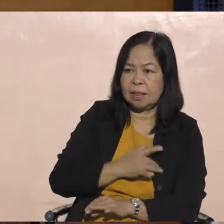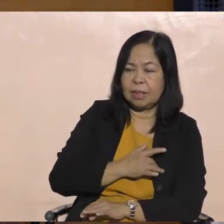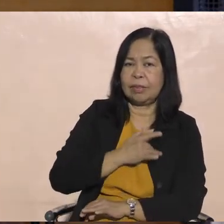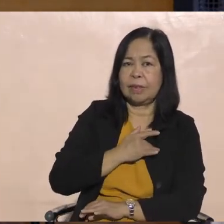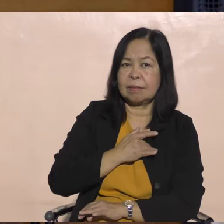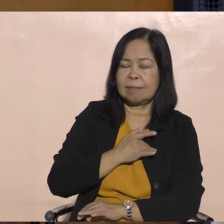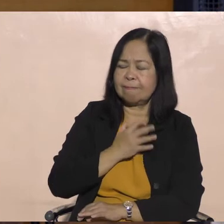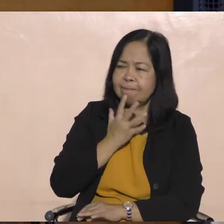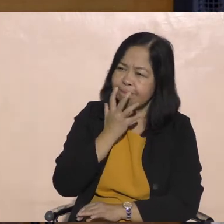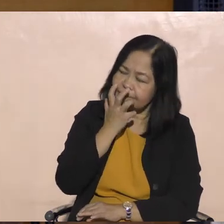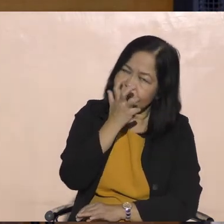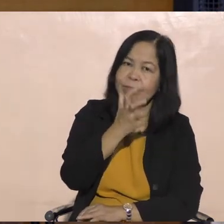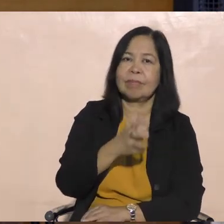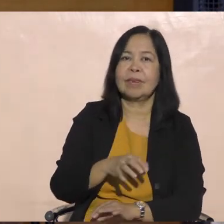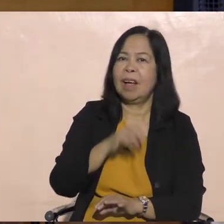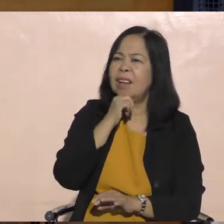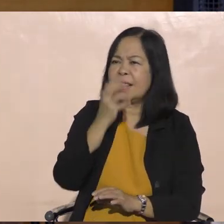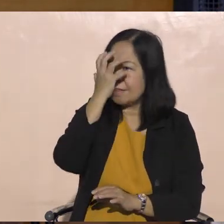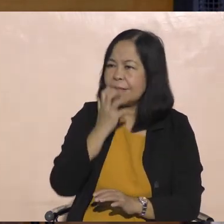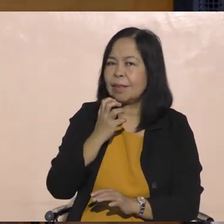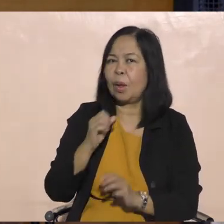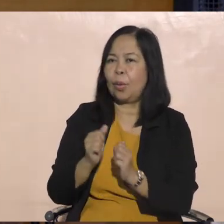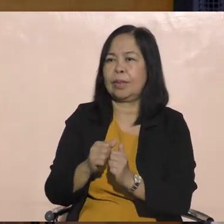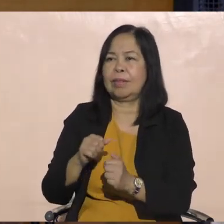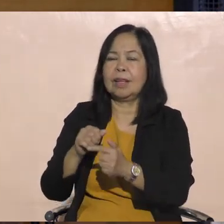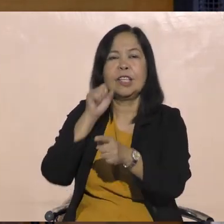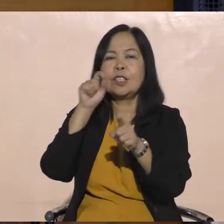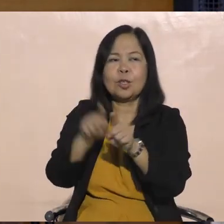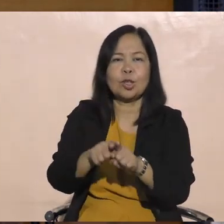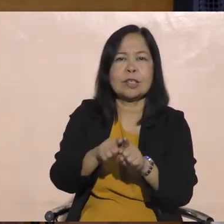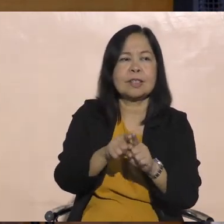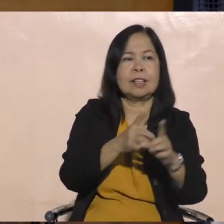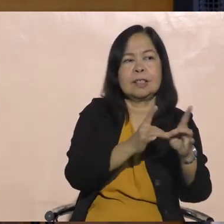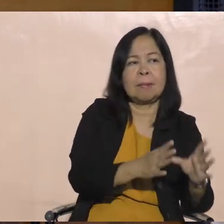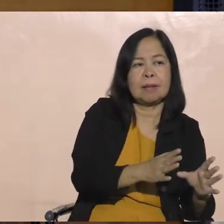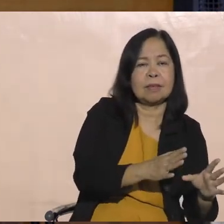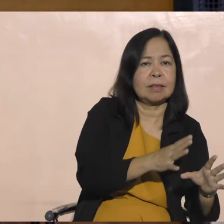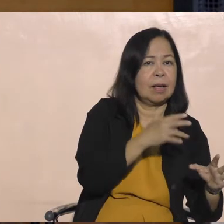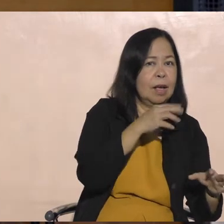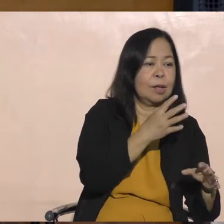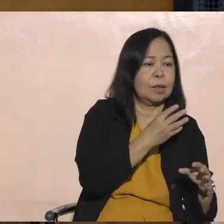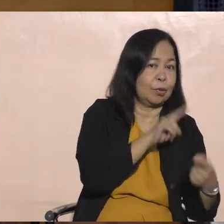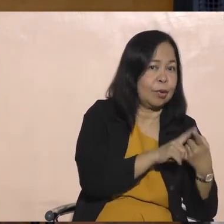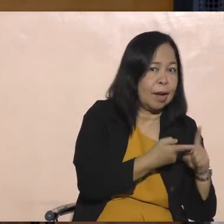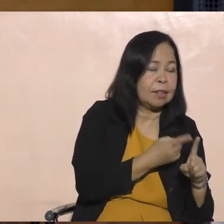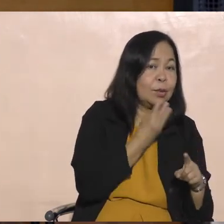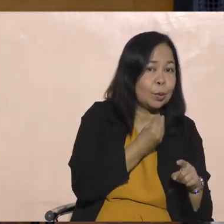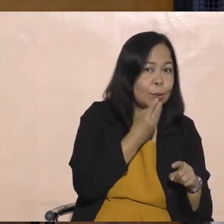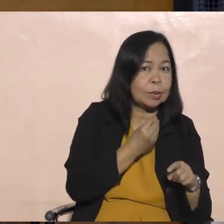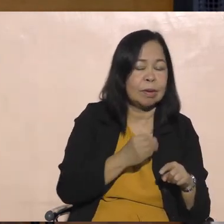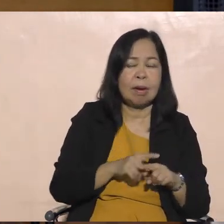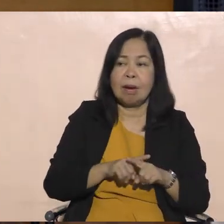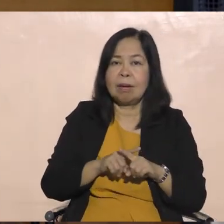believe he was not angry with Mary and the Jews who were crying and weeping because Lazarus died. But